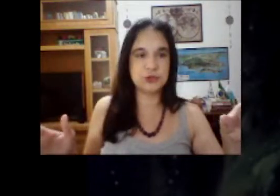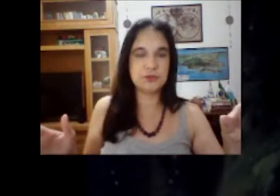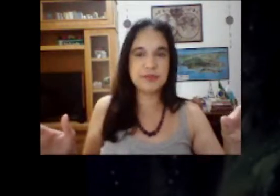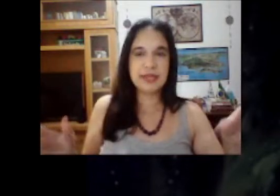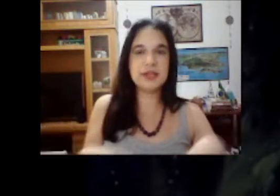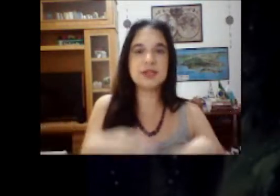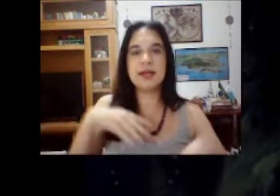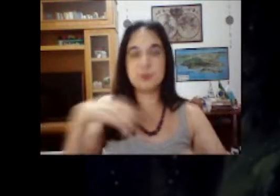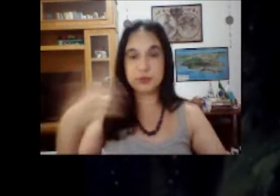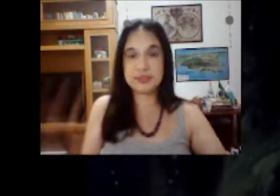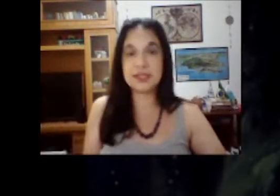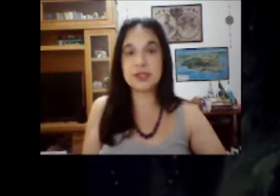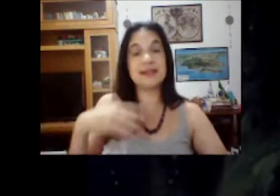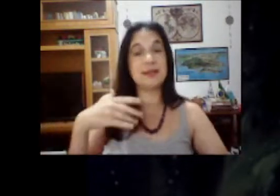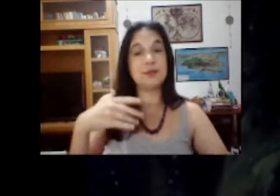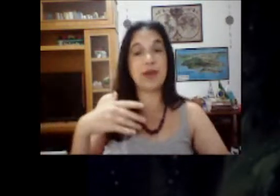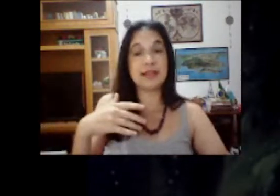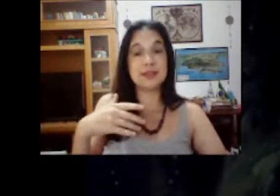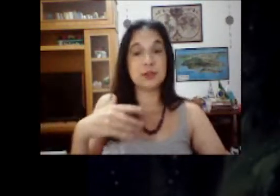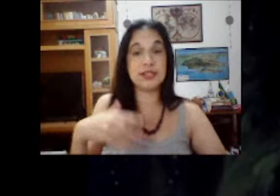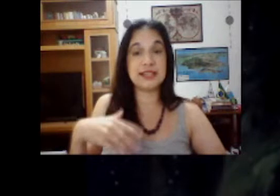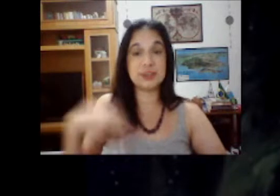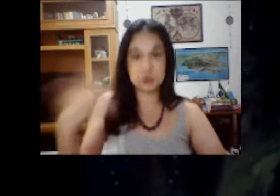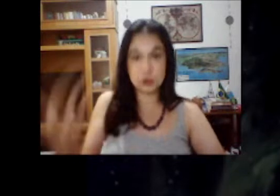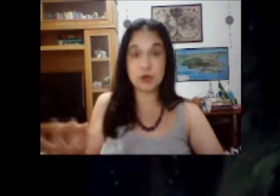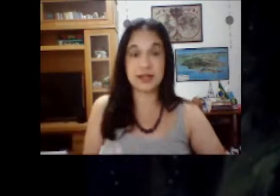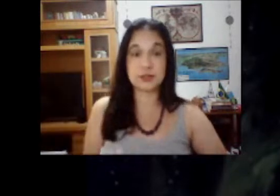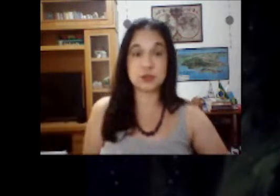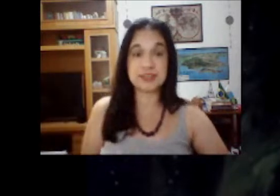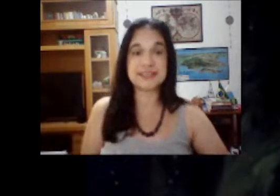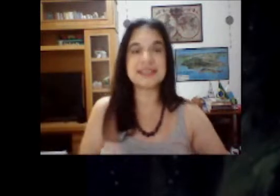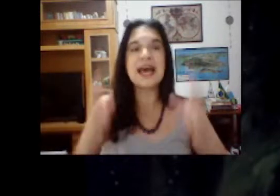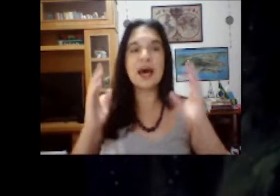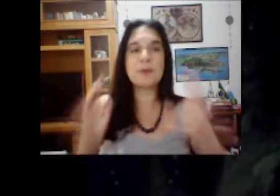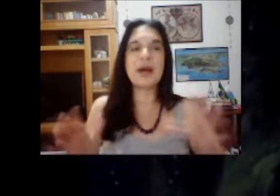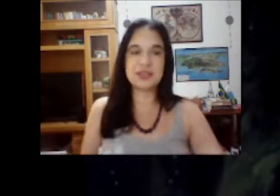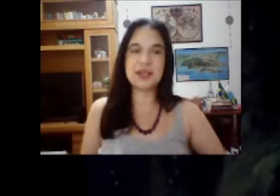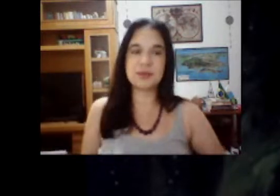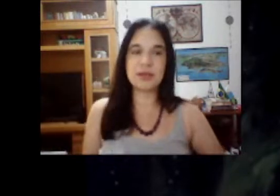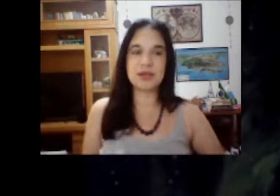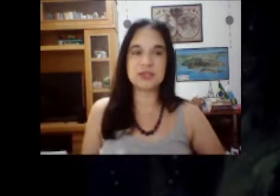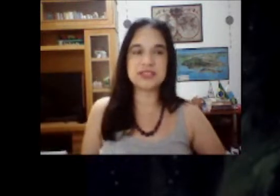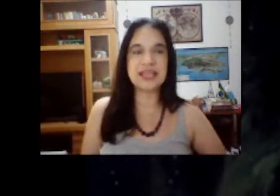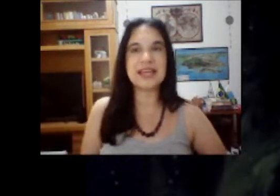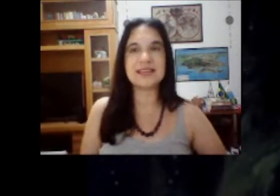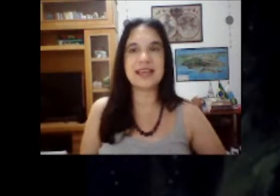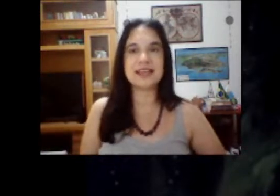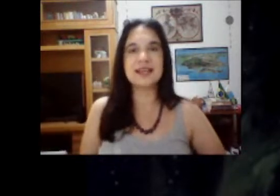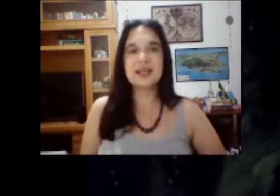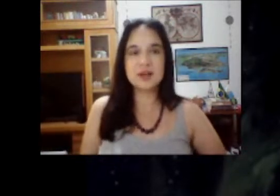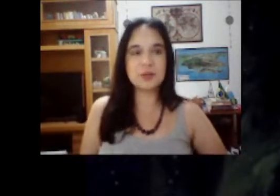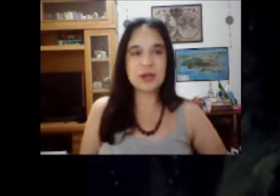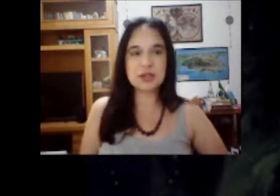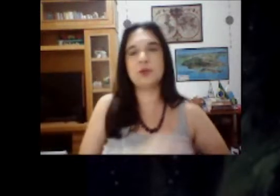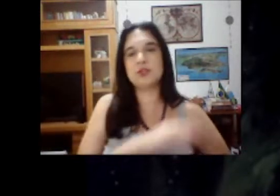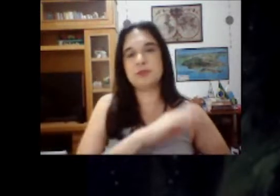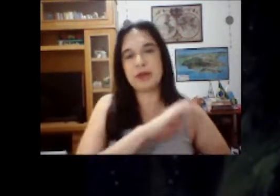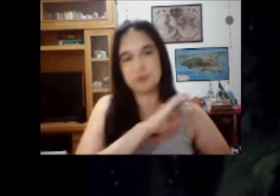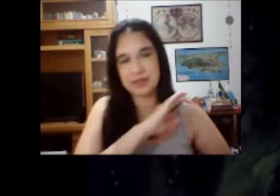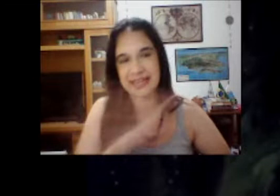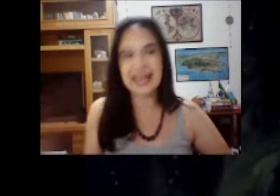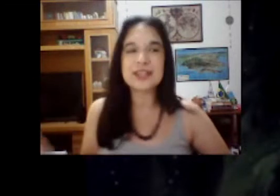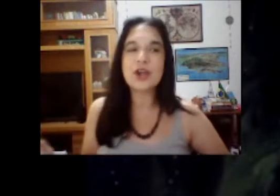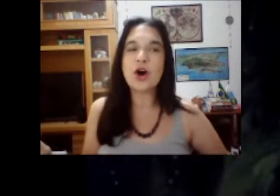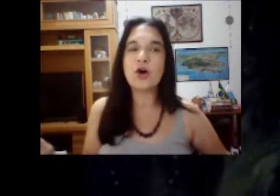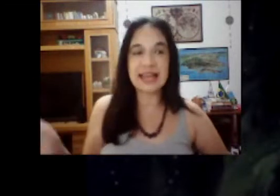news here in Brazil, in fact, including in historic sources, about their marriage, saying that their marriage was bad